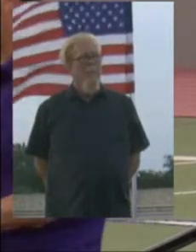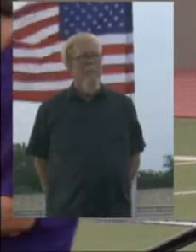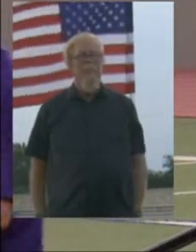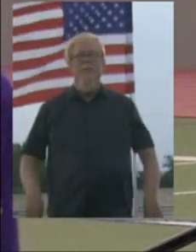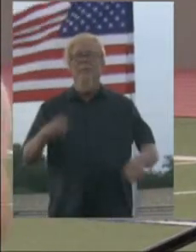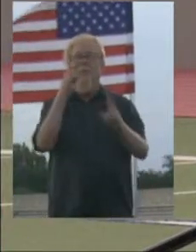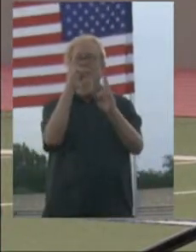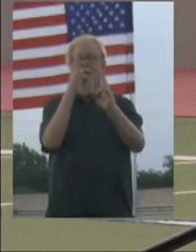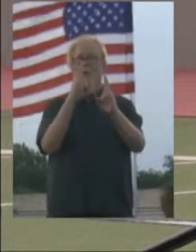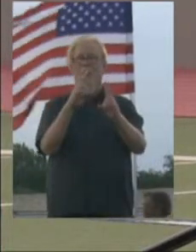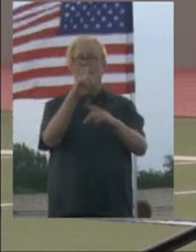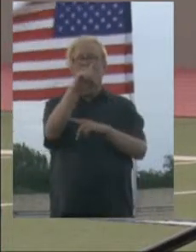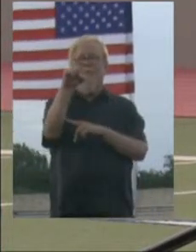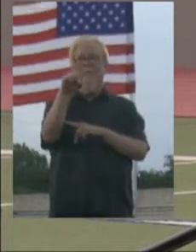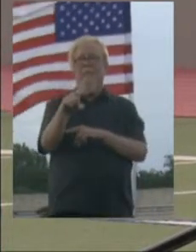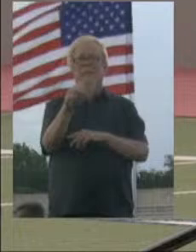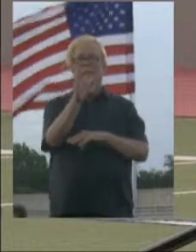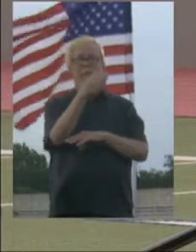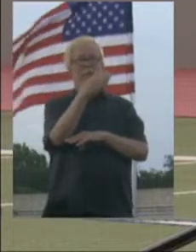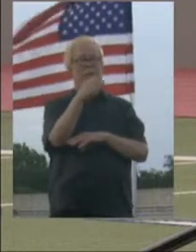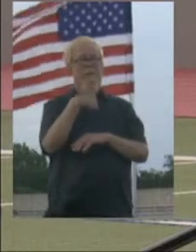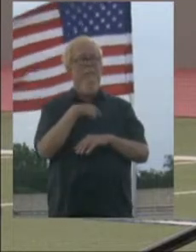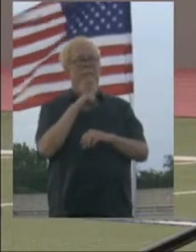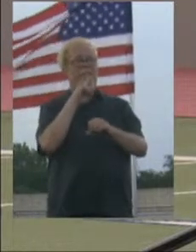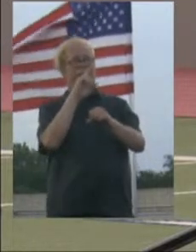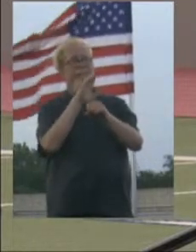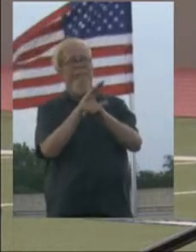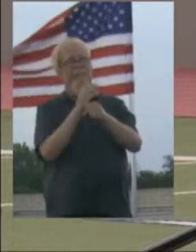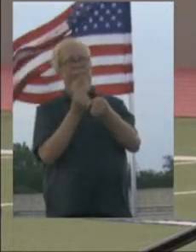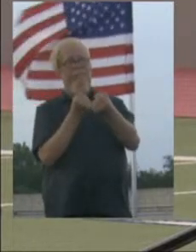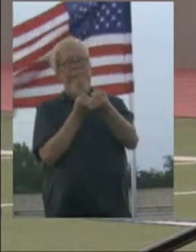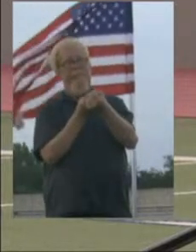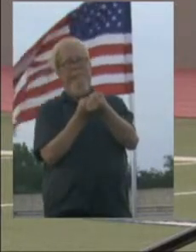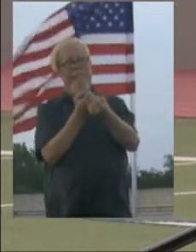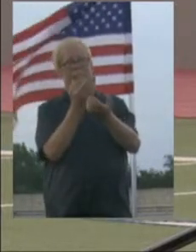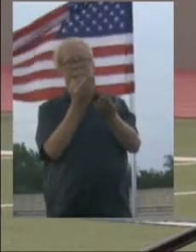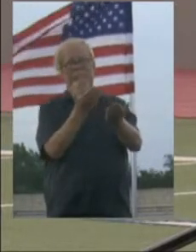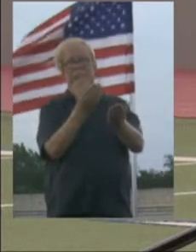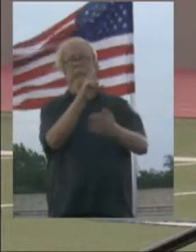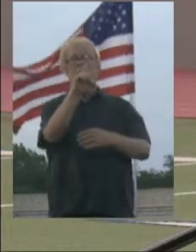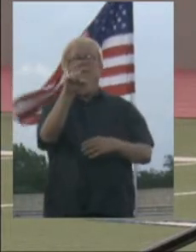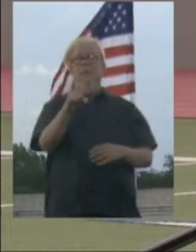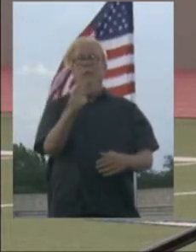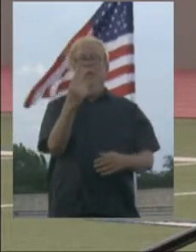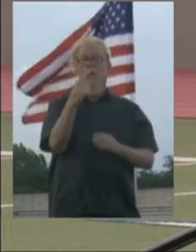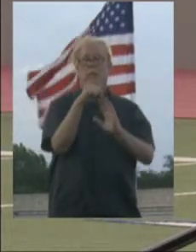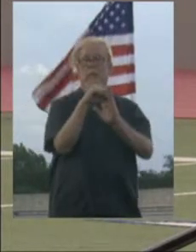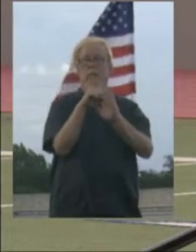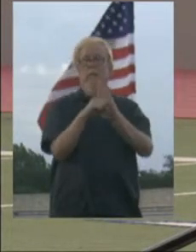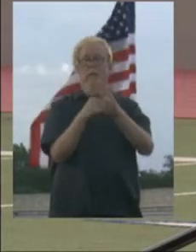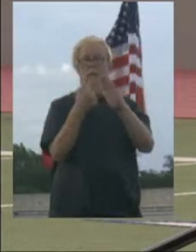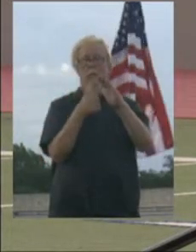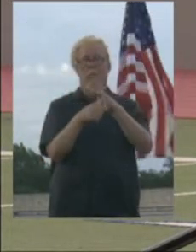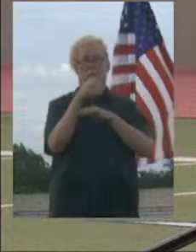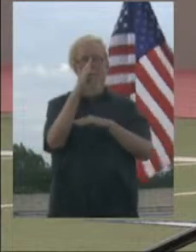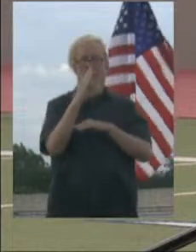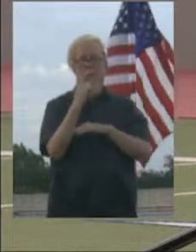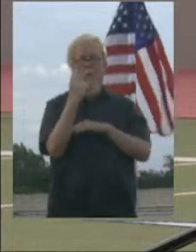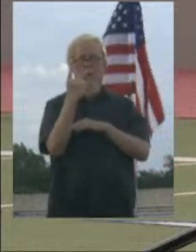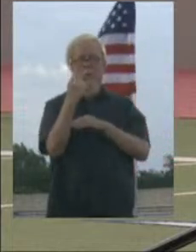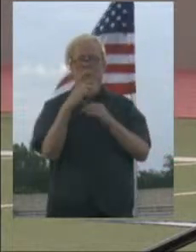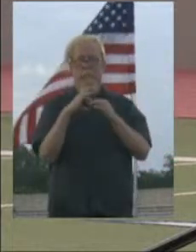Honor the Texas flag. I pledge allegiance to the Texas, one state, under God, one and indivisible.